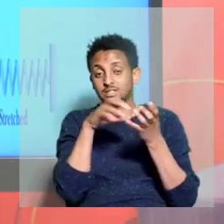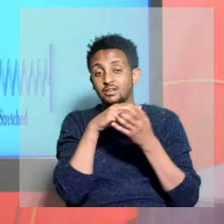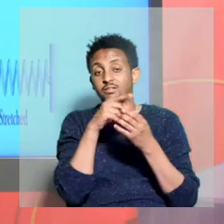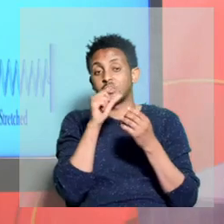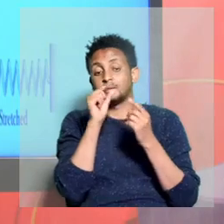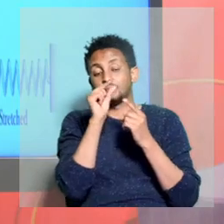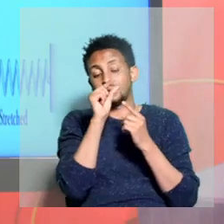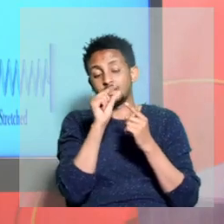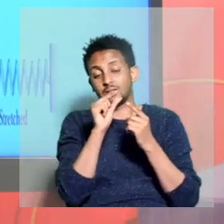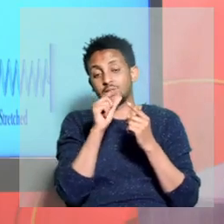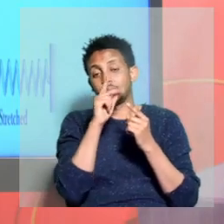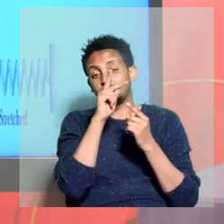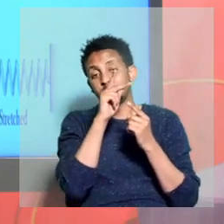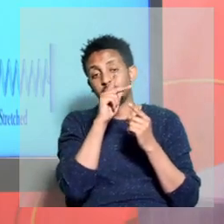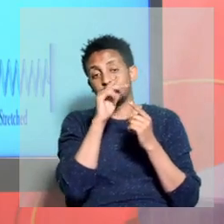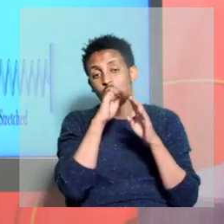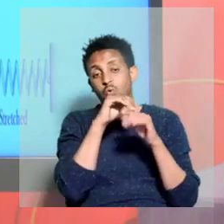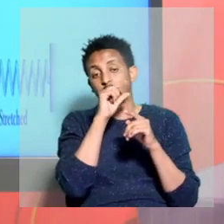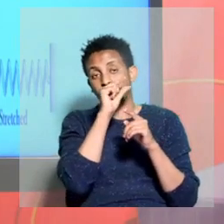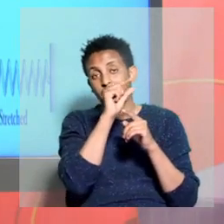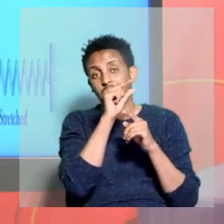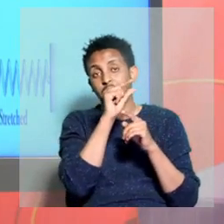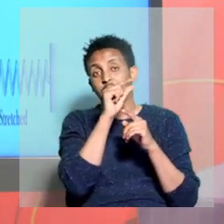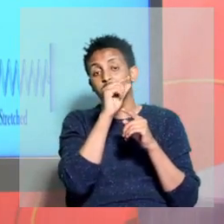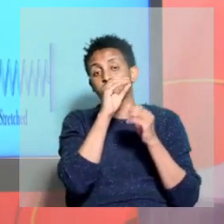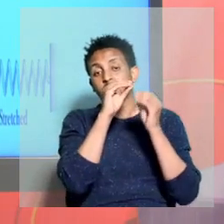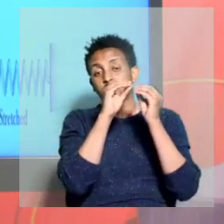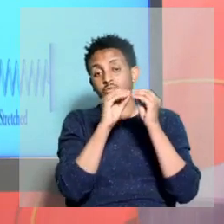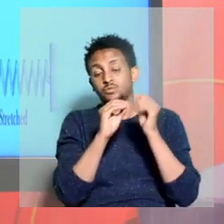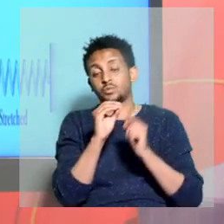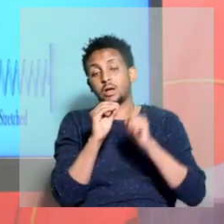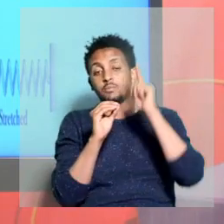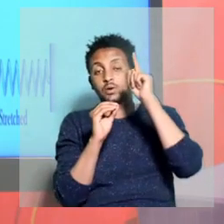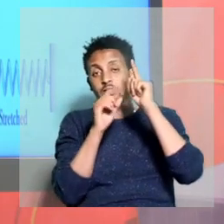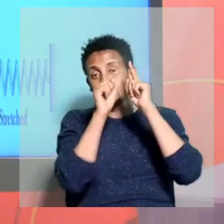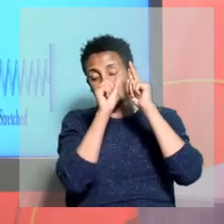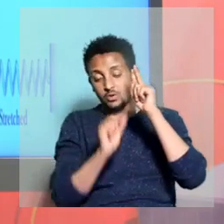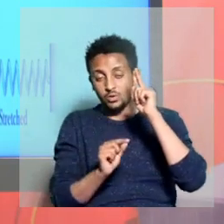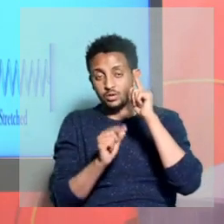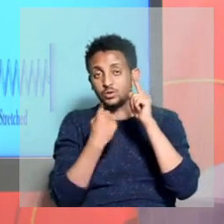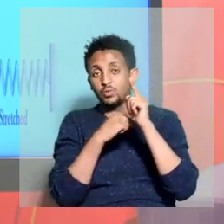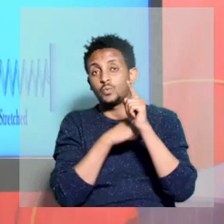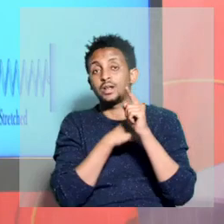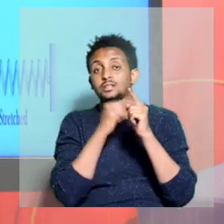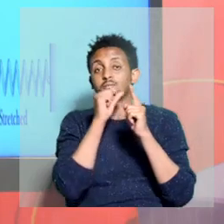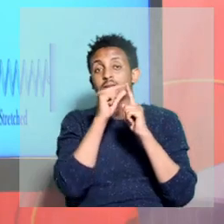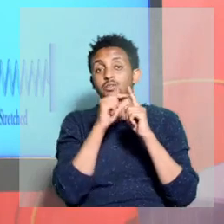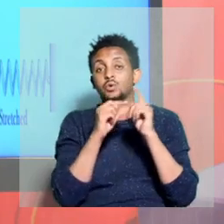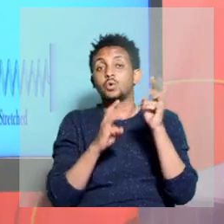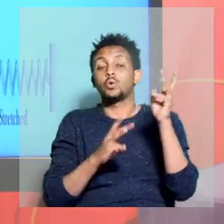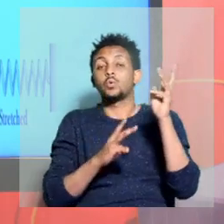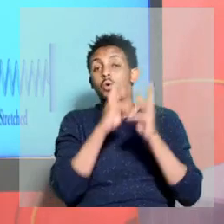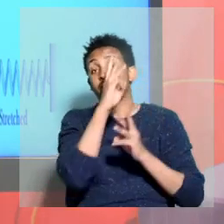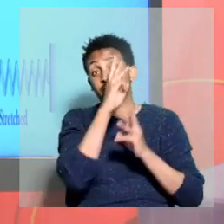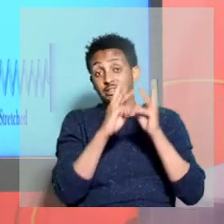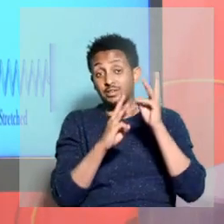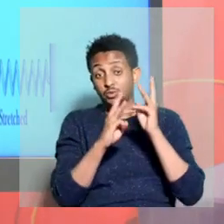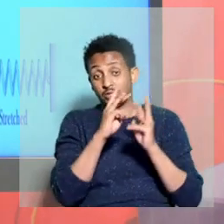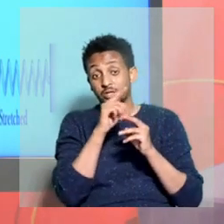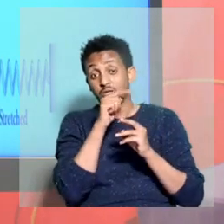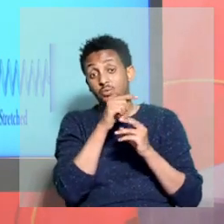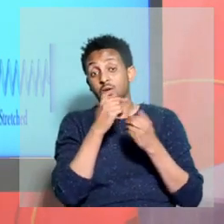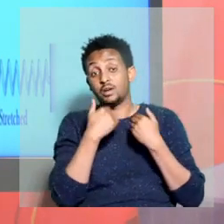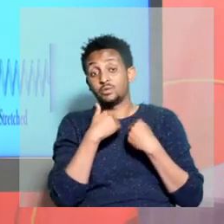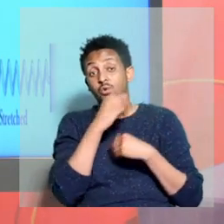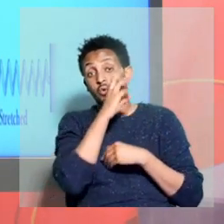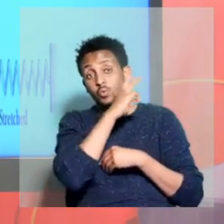The particle here, P, call it P, the particle is moving upward and downward, whereas the wave is moving to the left. So